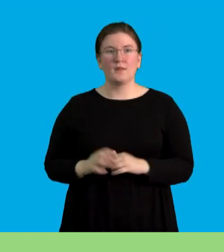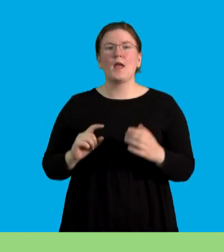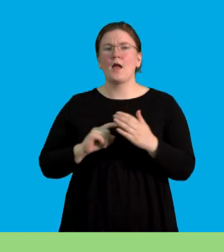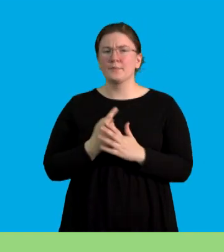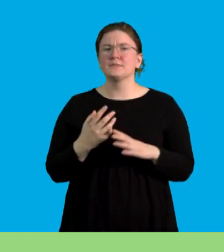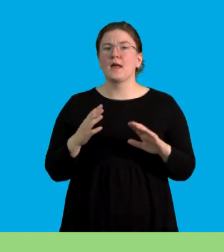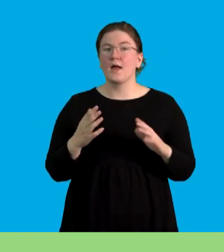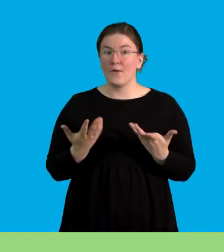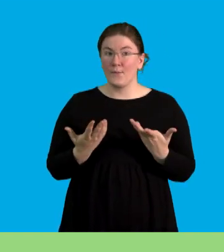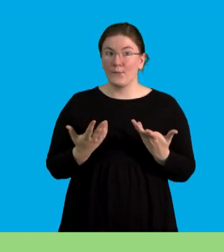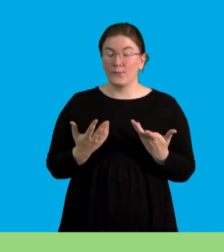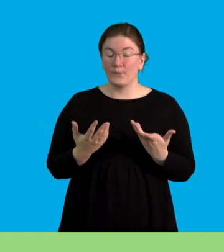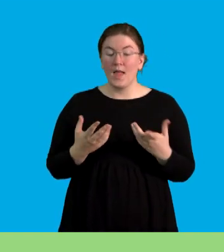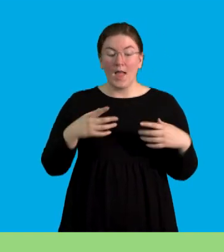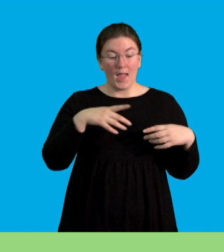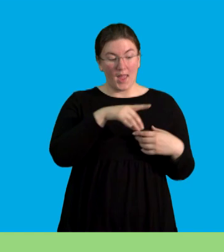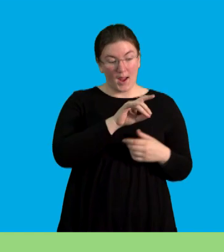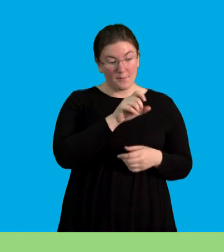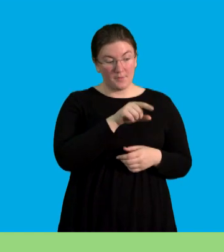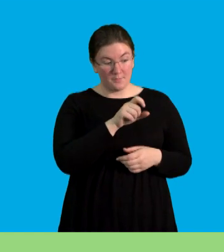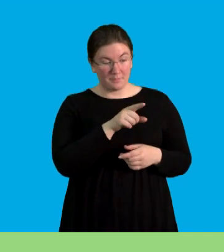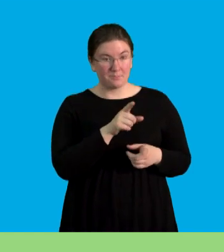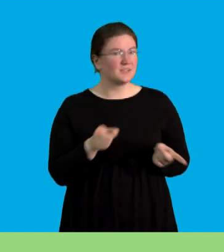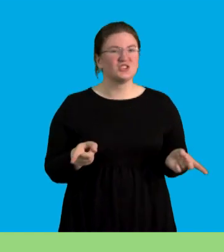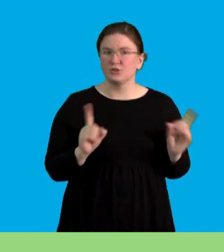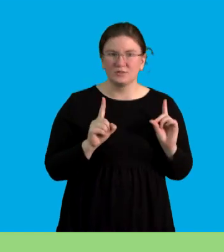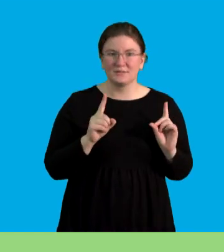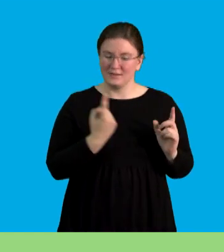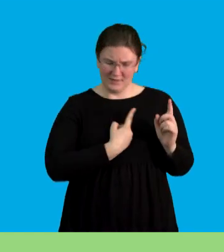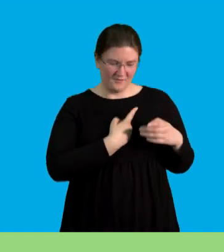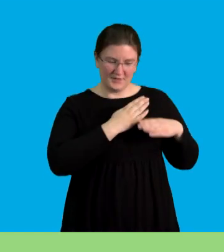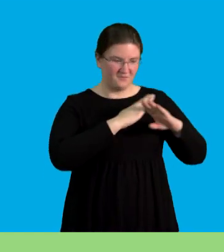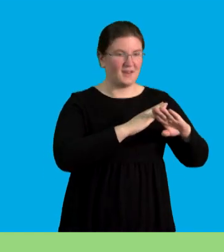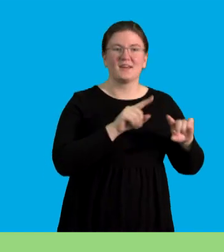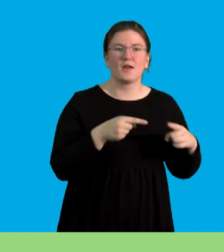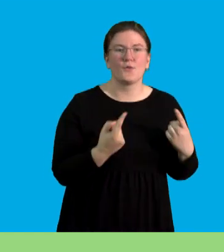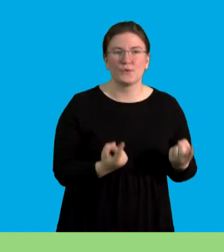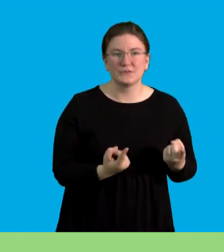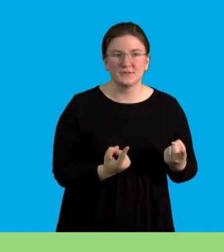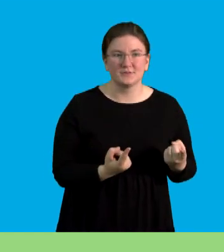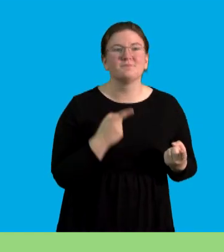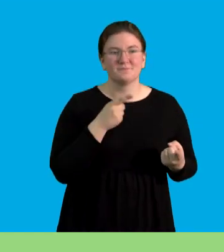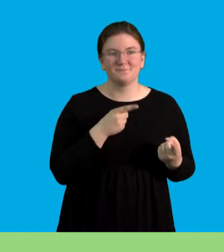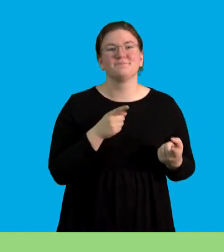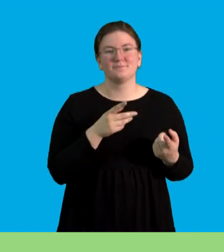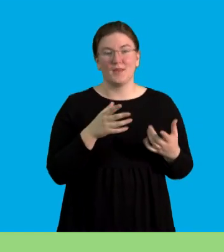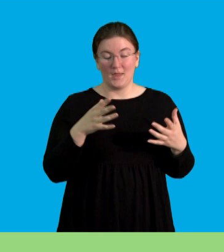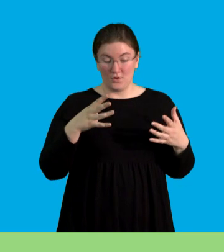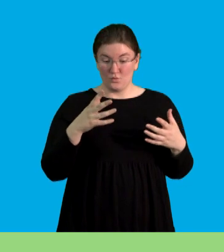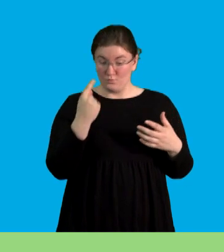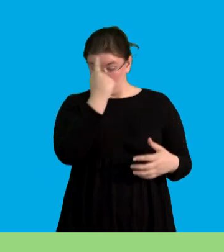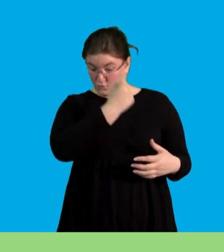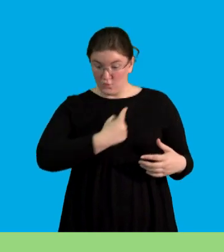Okay, this happens when harmless animals cannot defend themselves against predators. Thus, they have changed